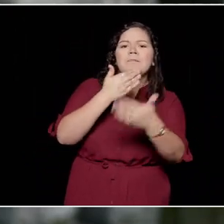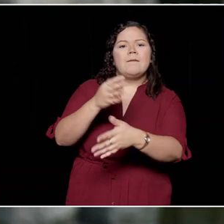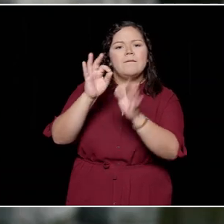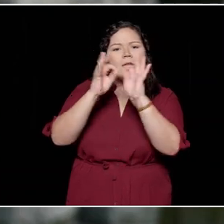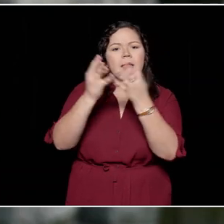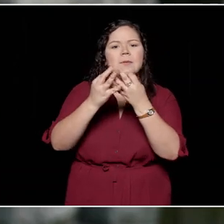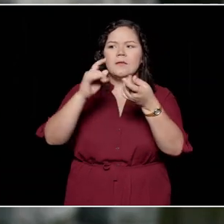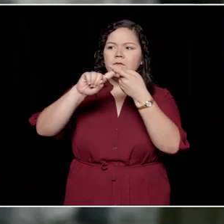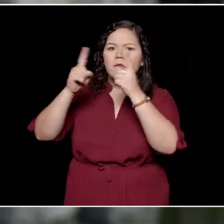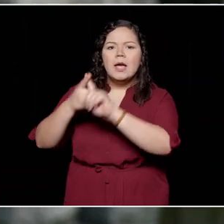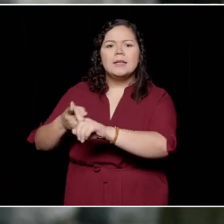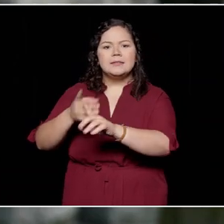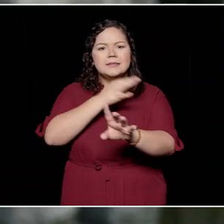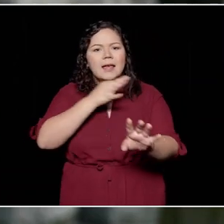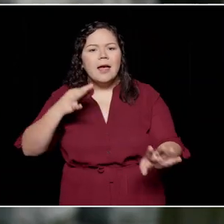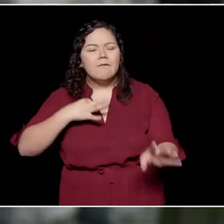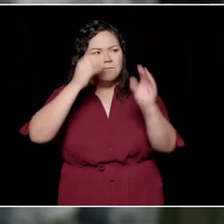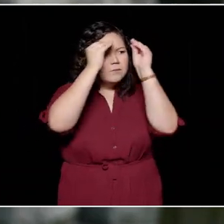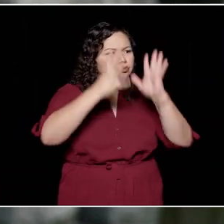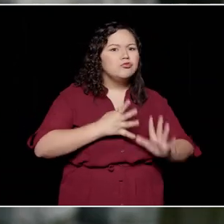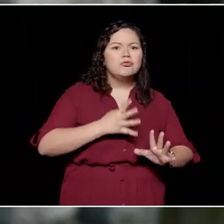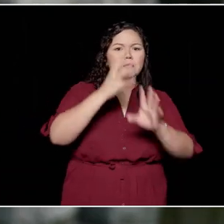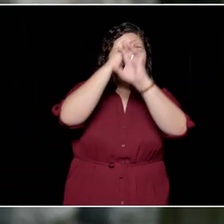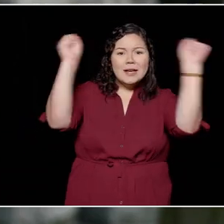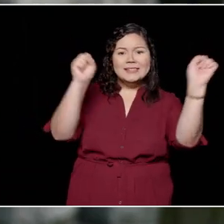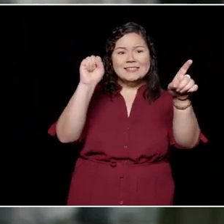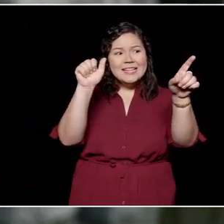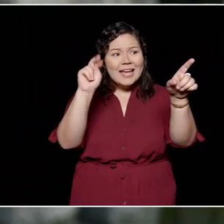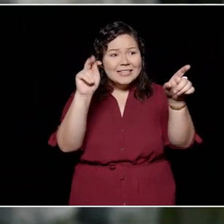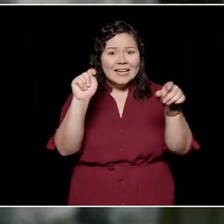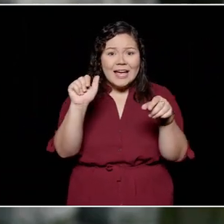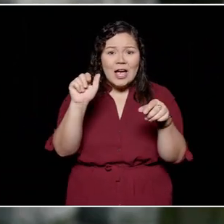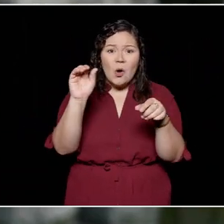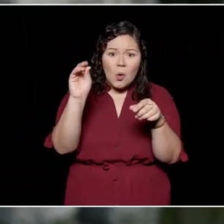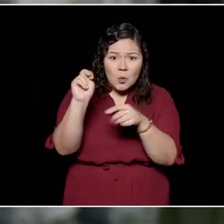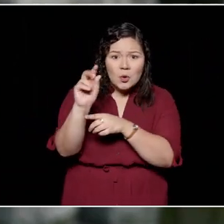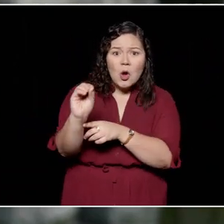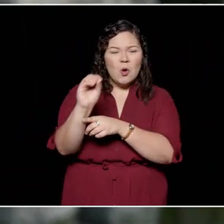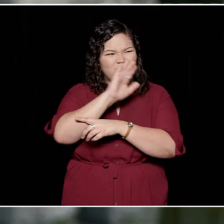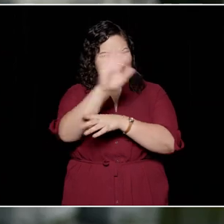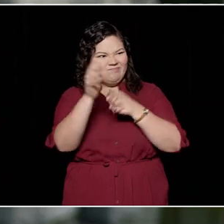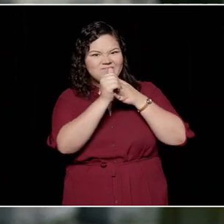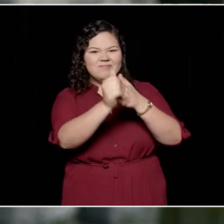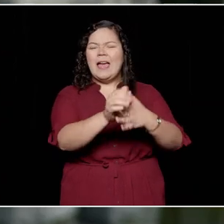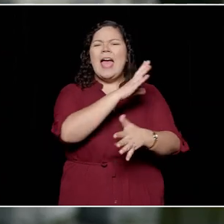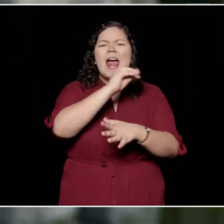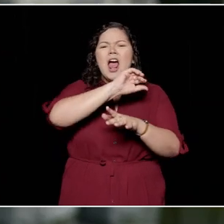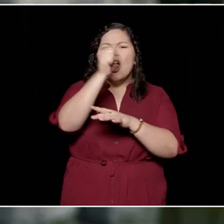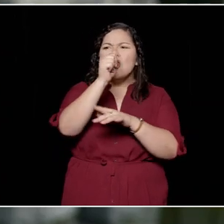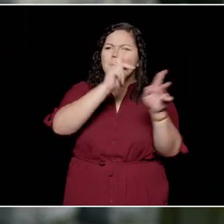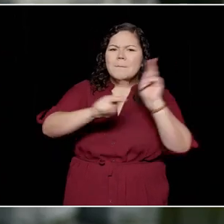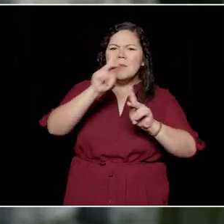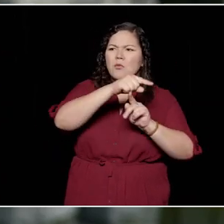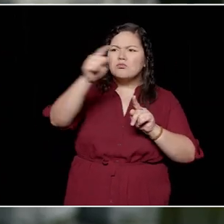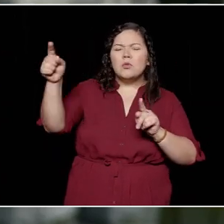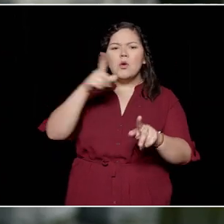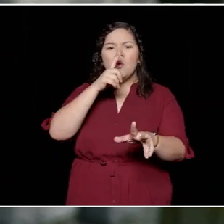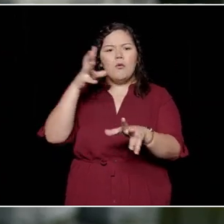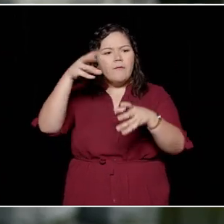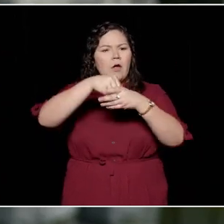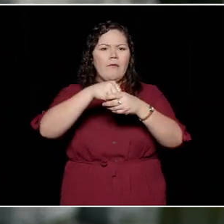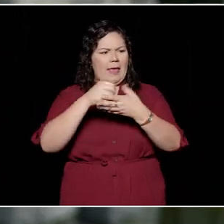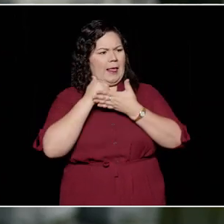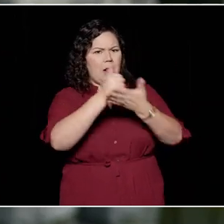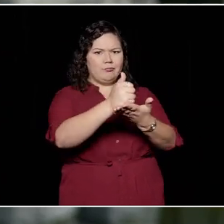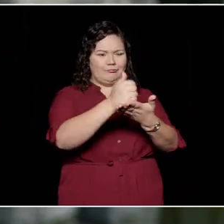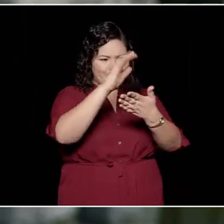friends, faculty, staff, President Santa Ono for his leadership, and everyone around you to help you make this day possible.